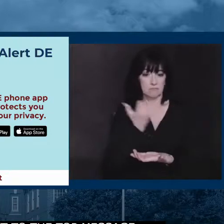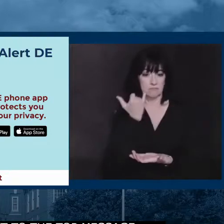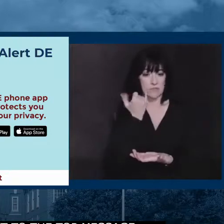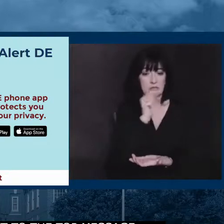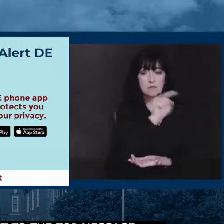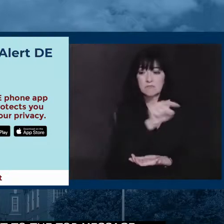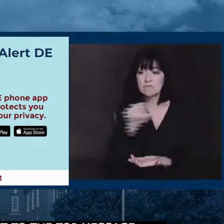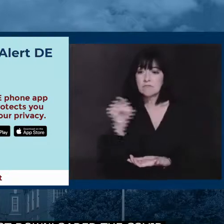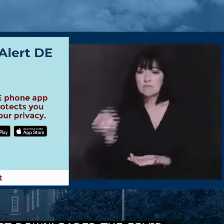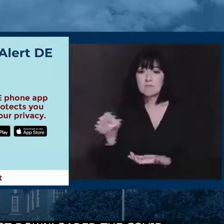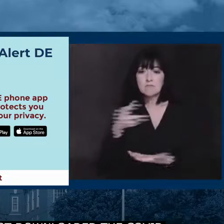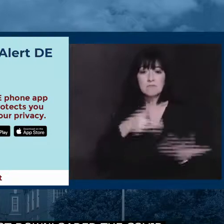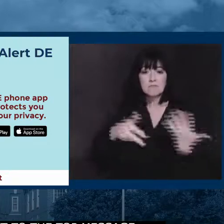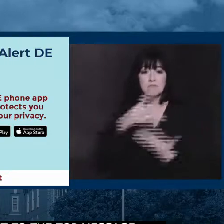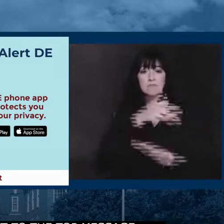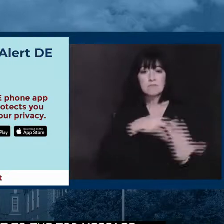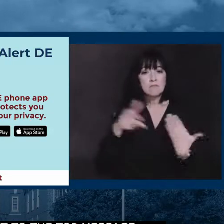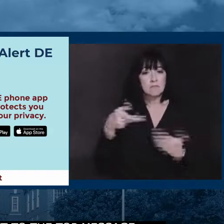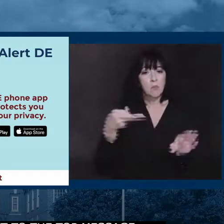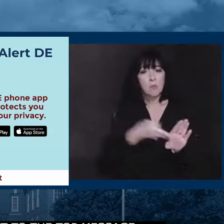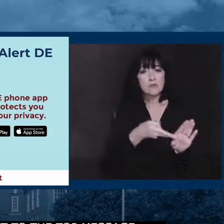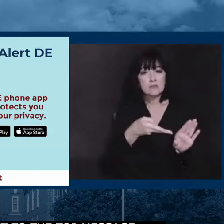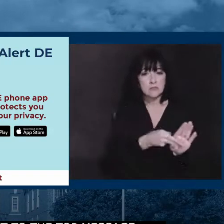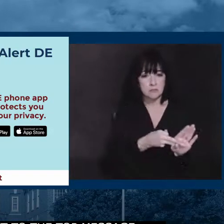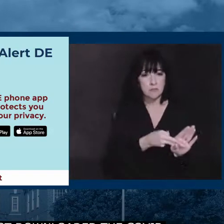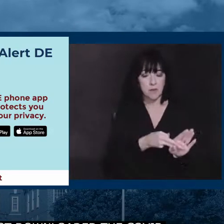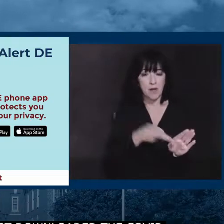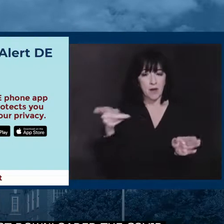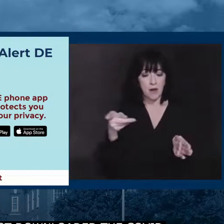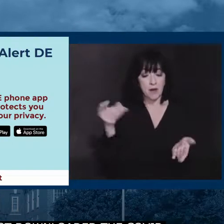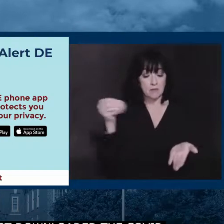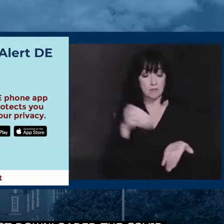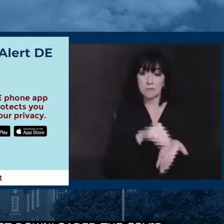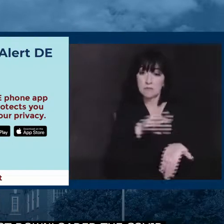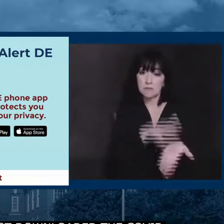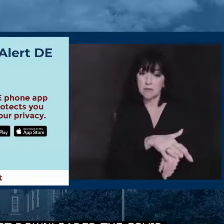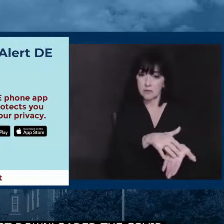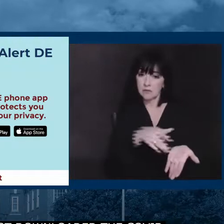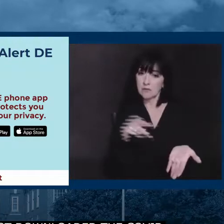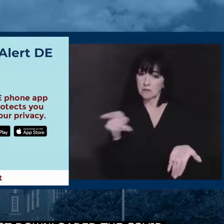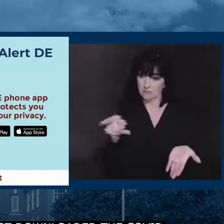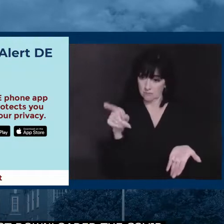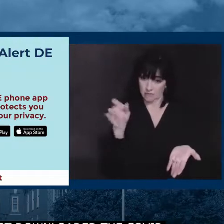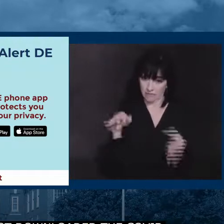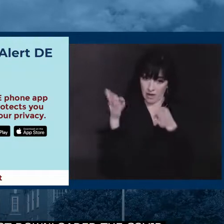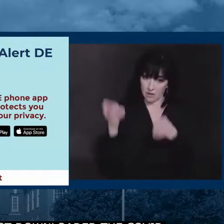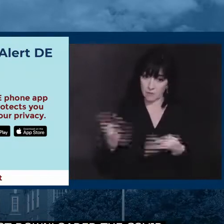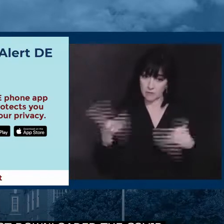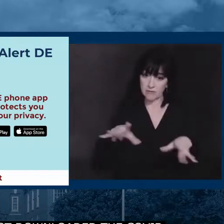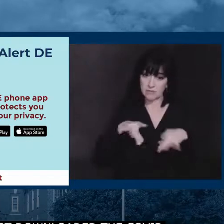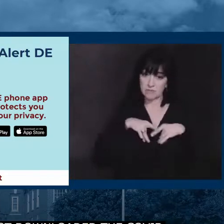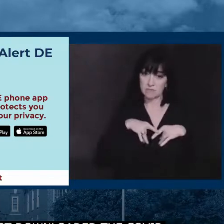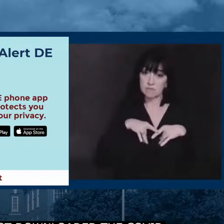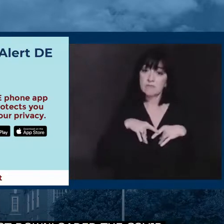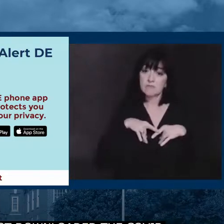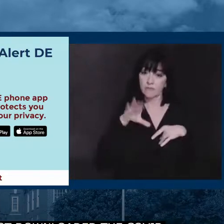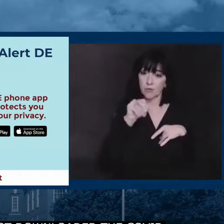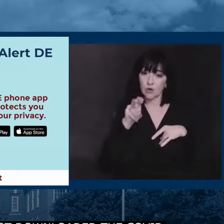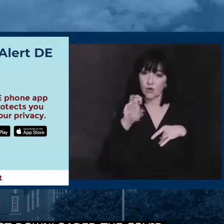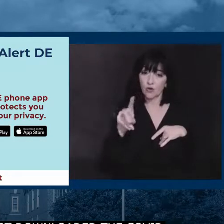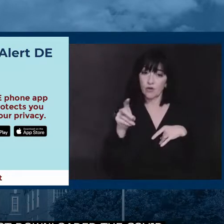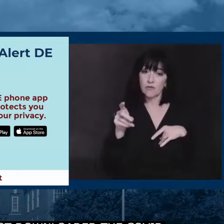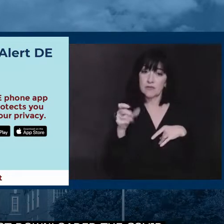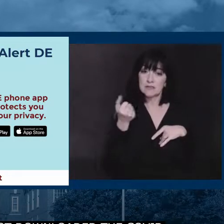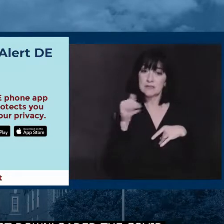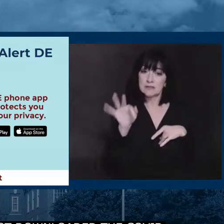participates anonymously, and let you know whether you've been potentially exposed to COVID-19, and you can take appropriate